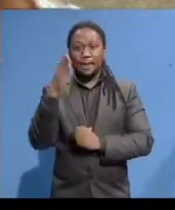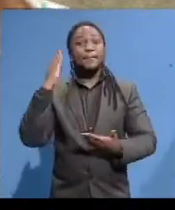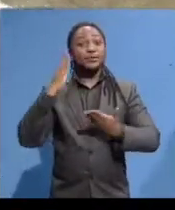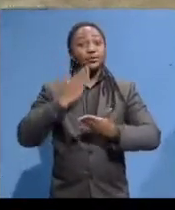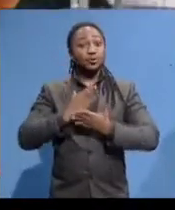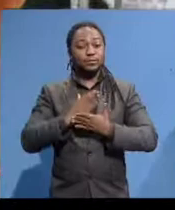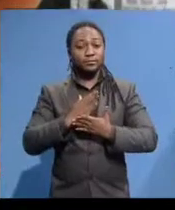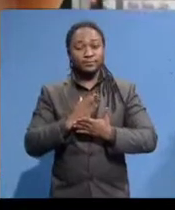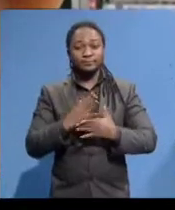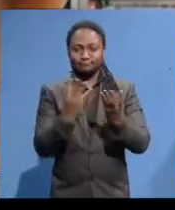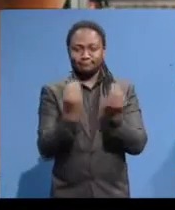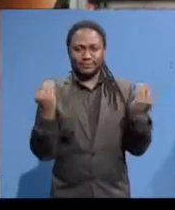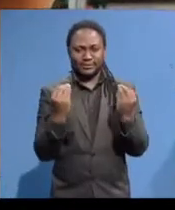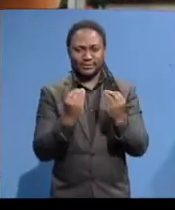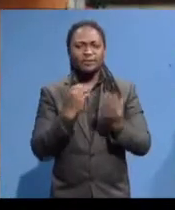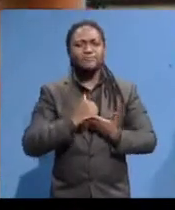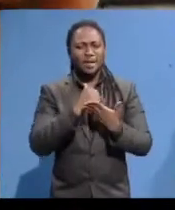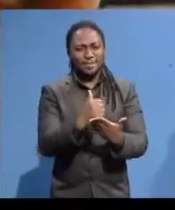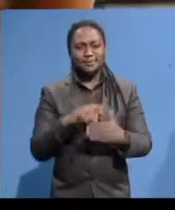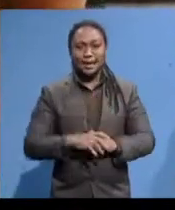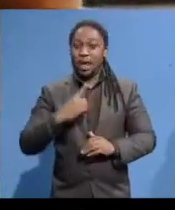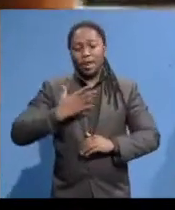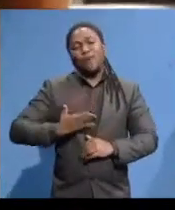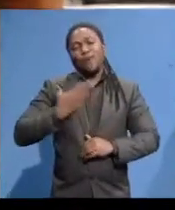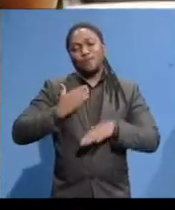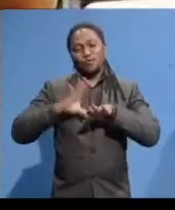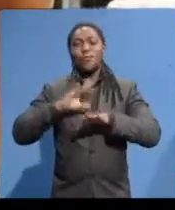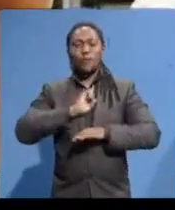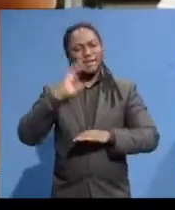others enjoy. I want to be a doctor because I heard Tata Mandela was building a children's hospital.